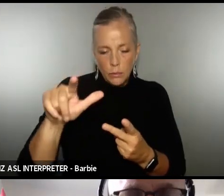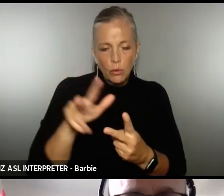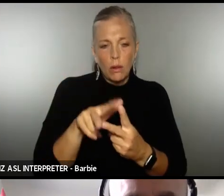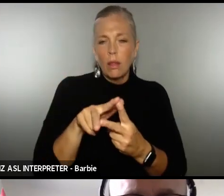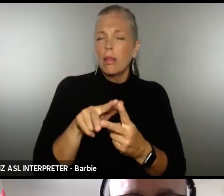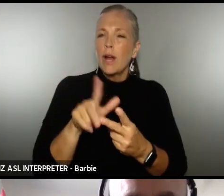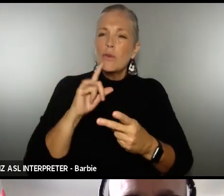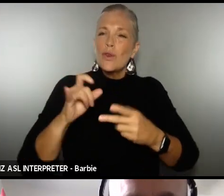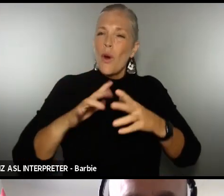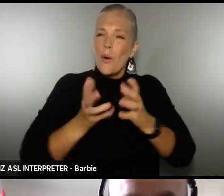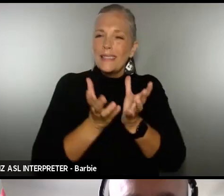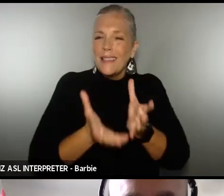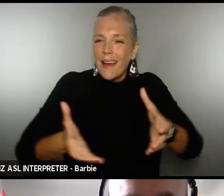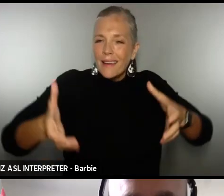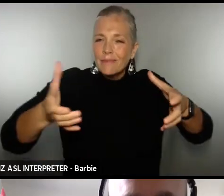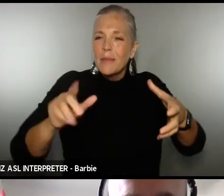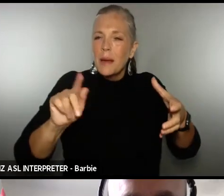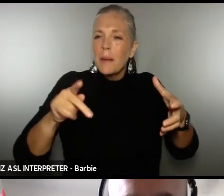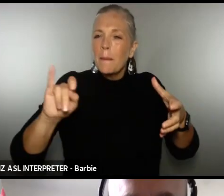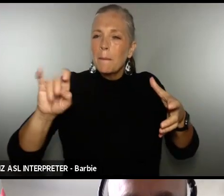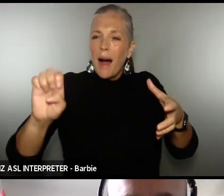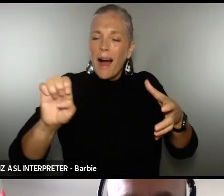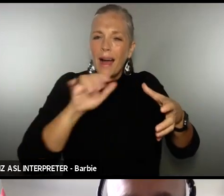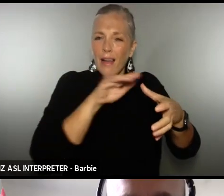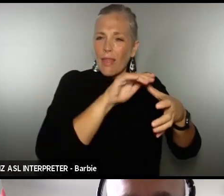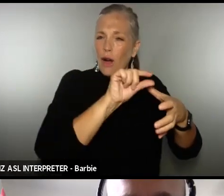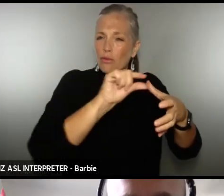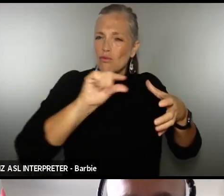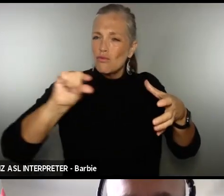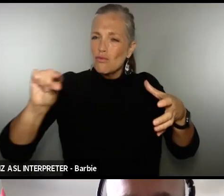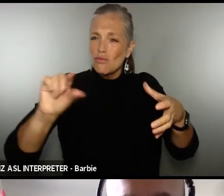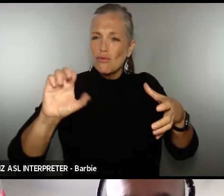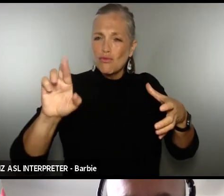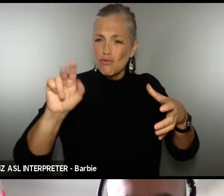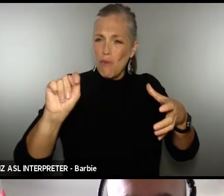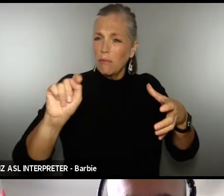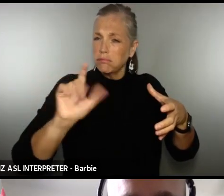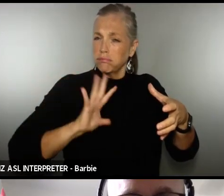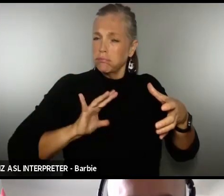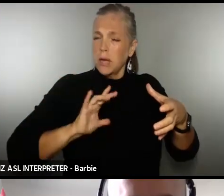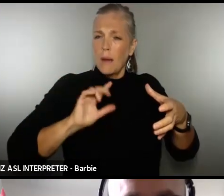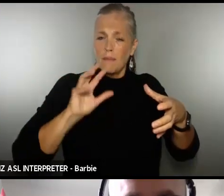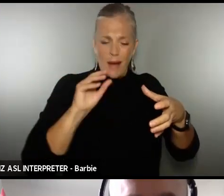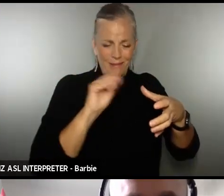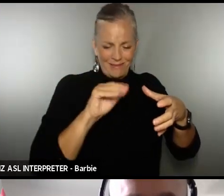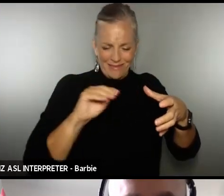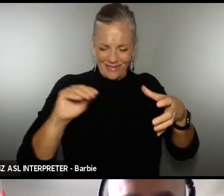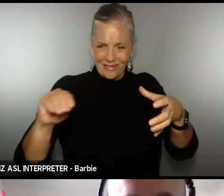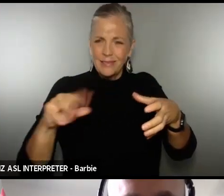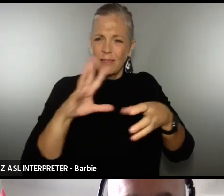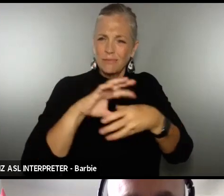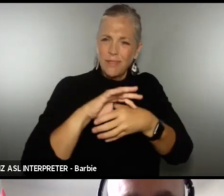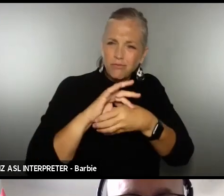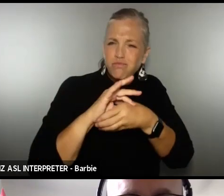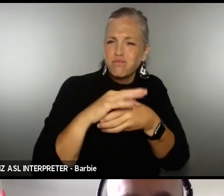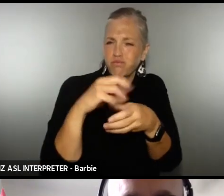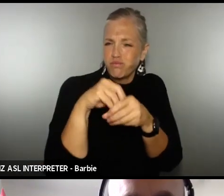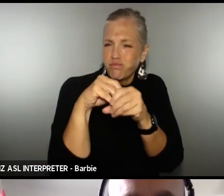delicious thing. If that filling is empty or worthless, it's gonna all fall apart. So I feel like that's what we're trying to do